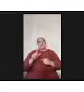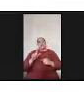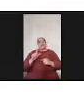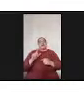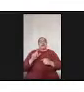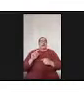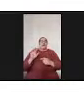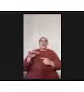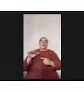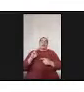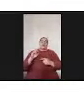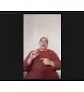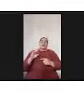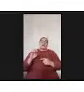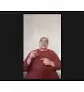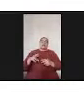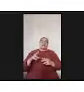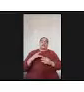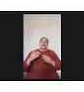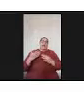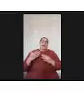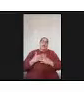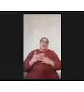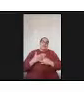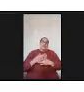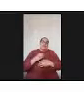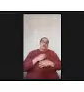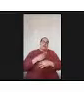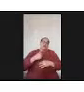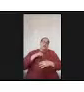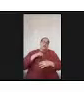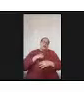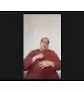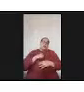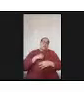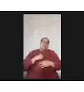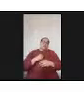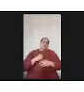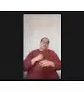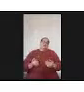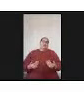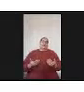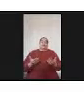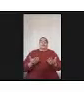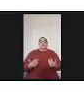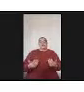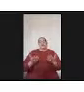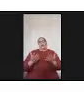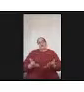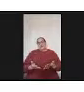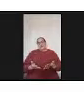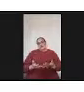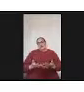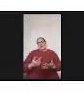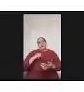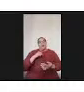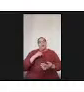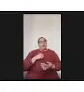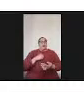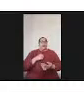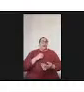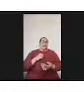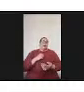access permits to our service providers. We have a lot